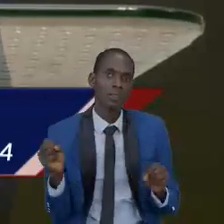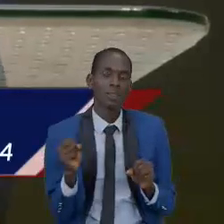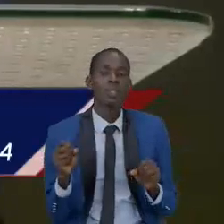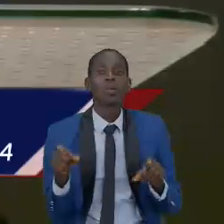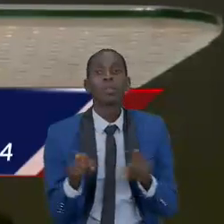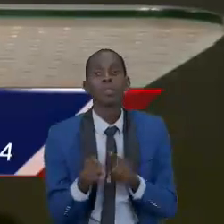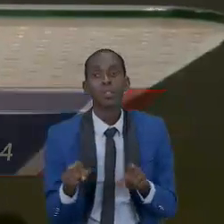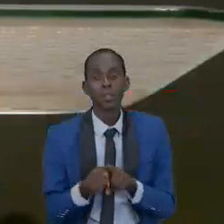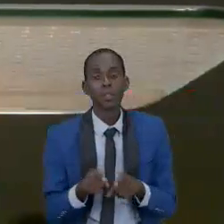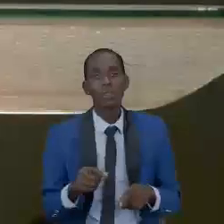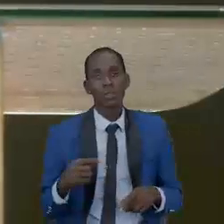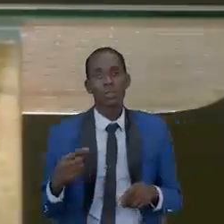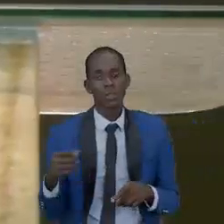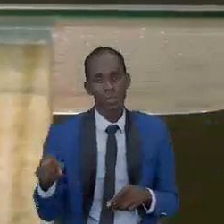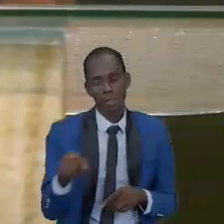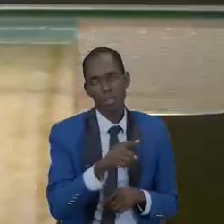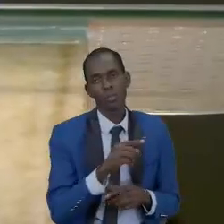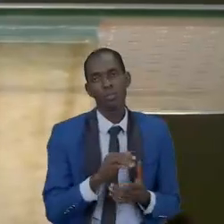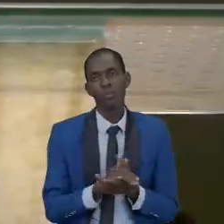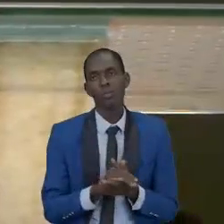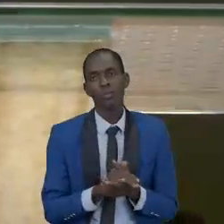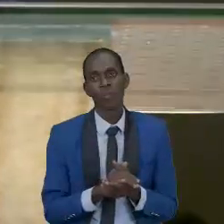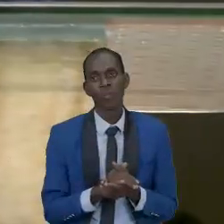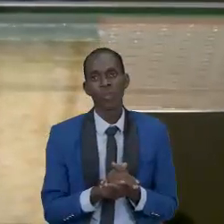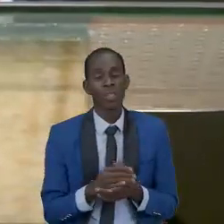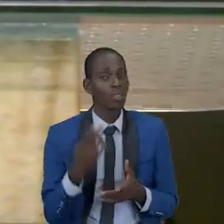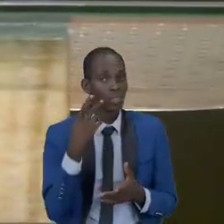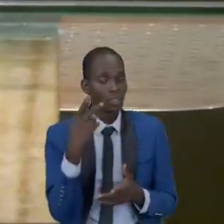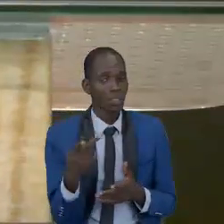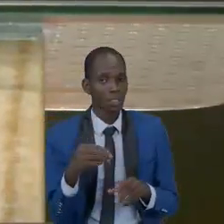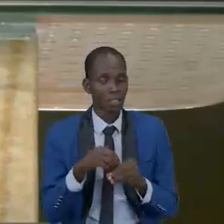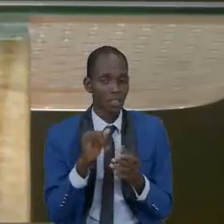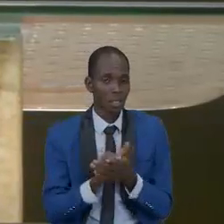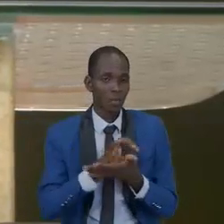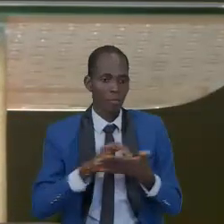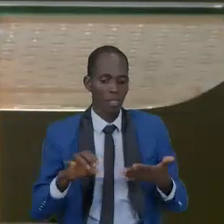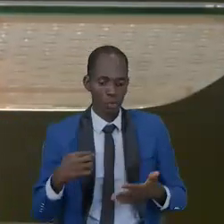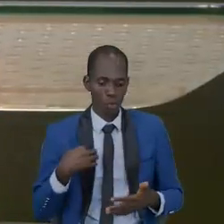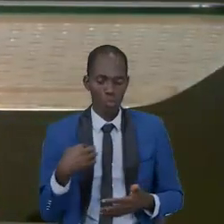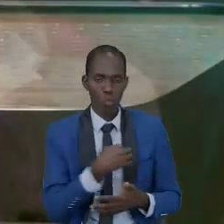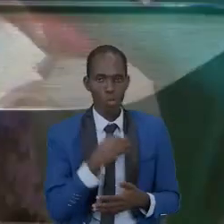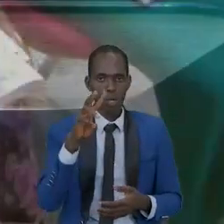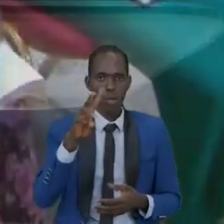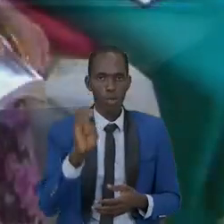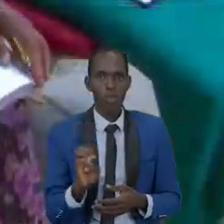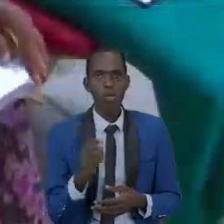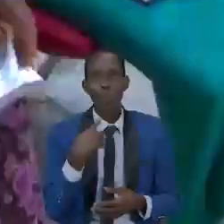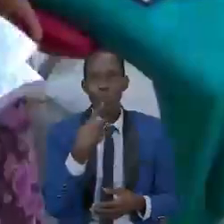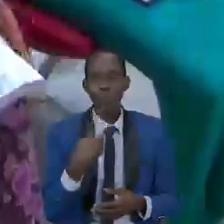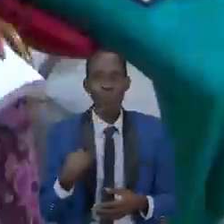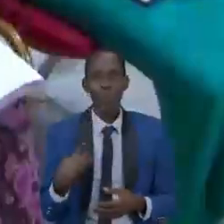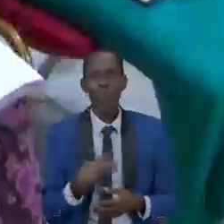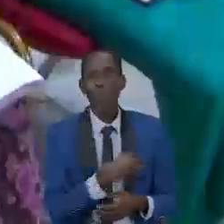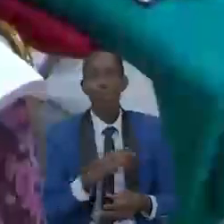even as they. You find in that verse, we, Who are the we? The Jews. They were